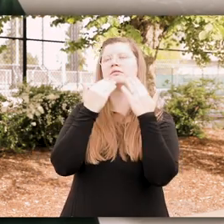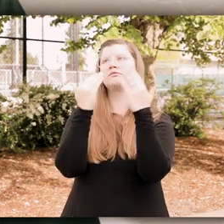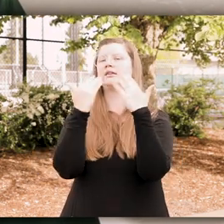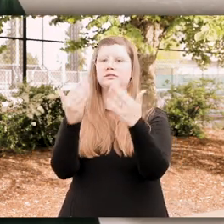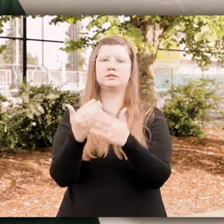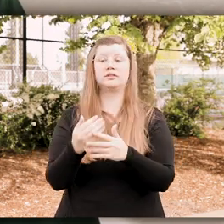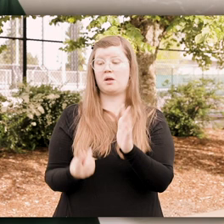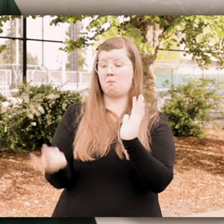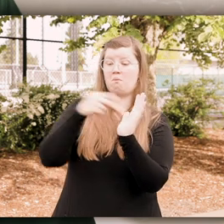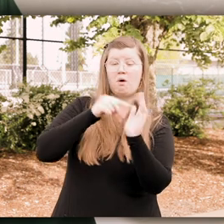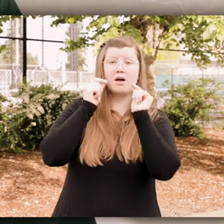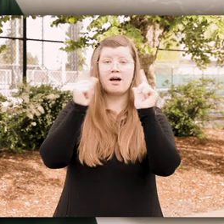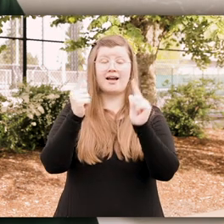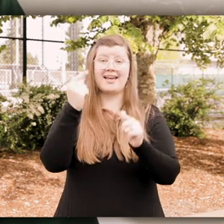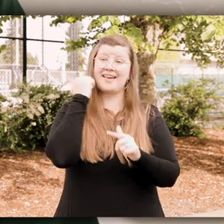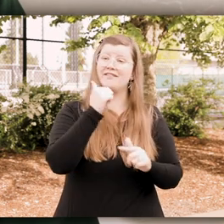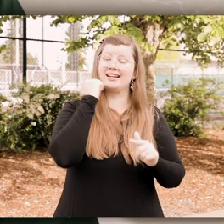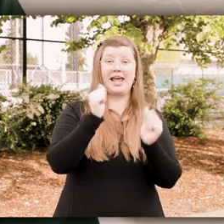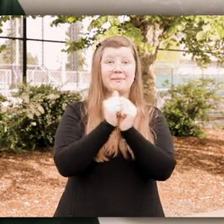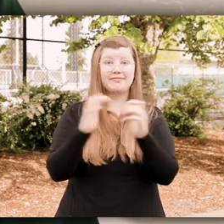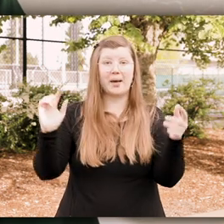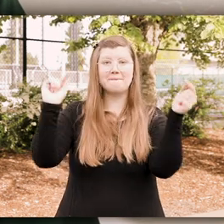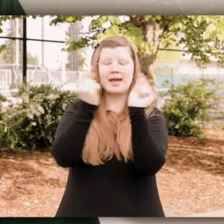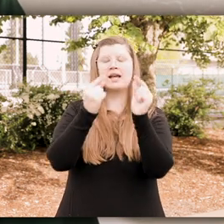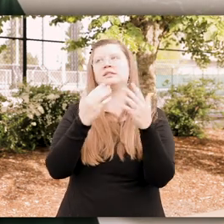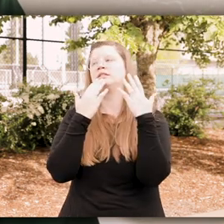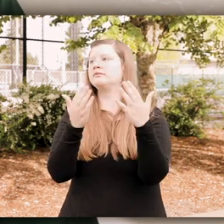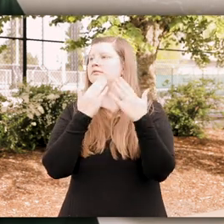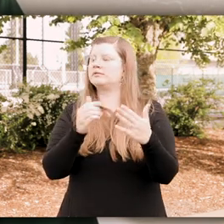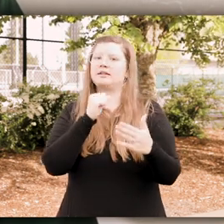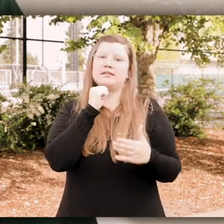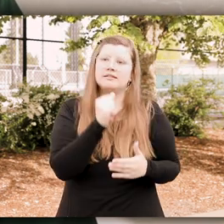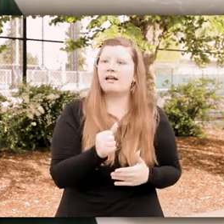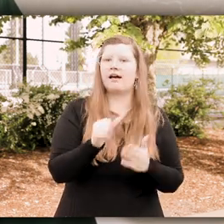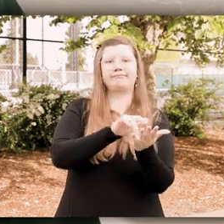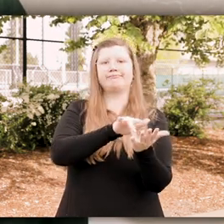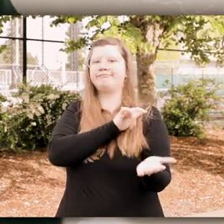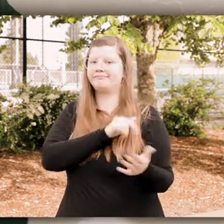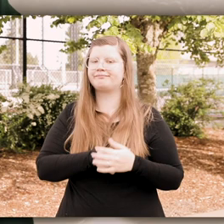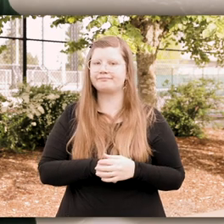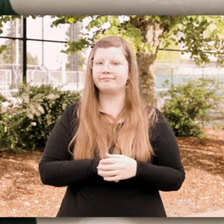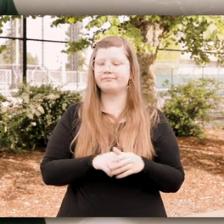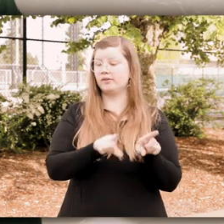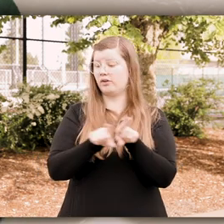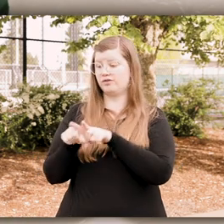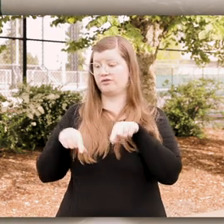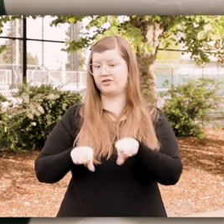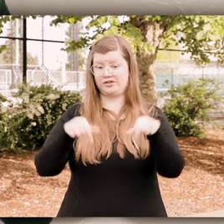given. And I believe that finishing our last year of high school from home has taught us all a truly brutal lesson about the value of time.